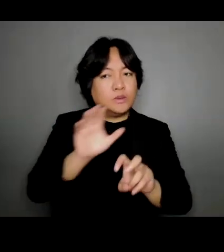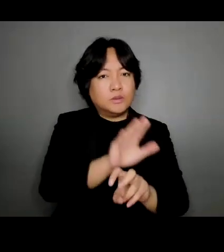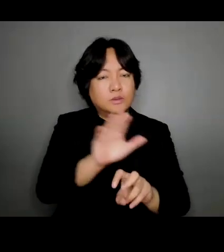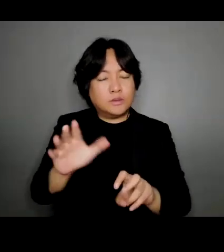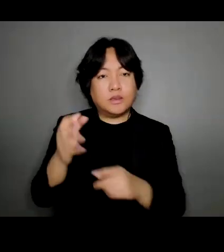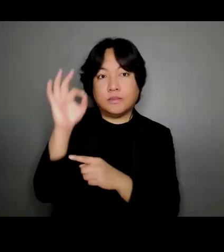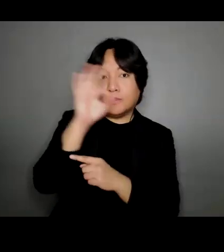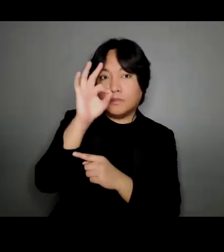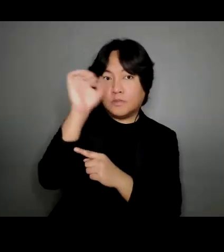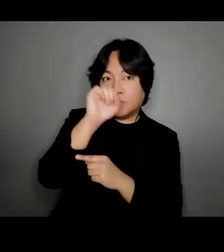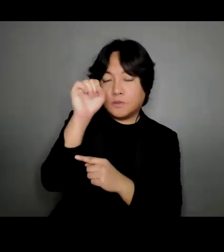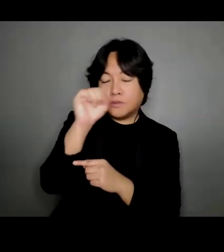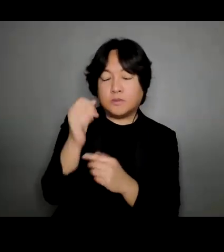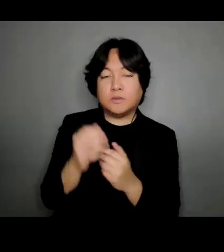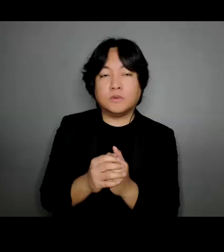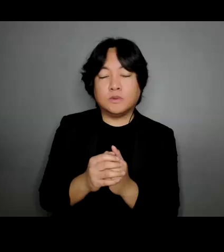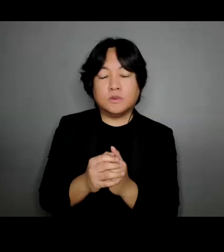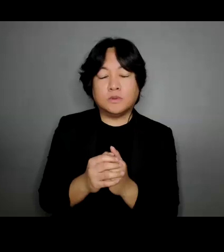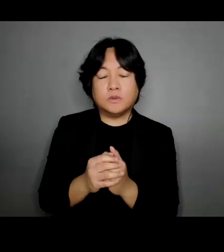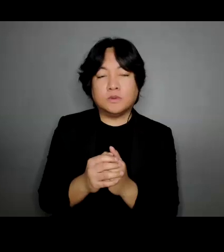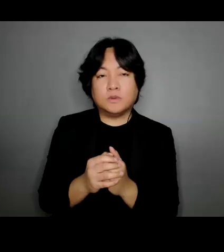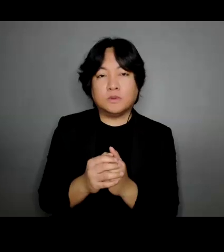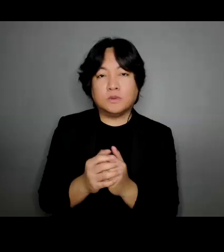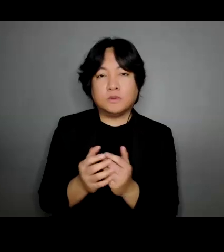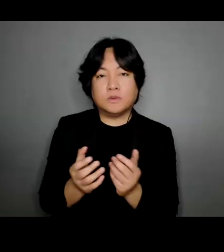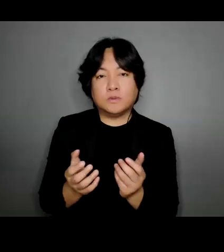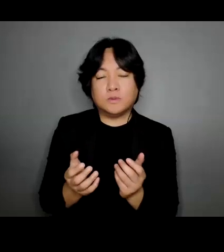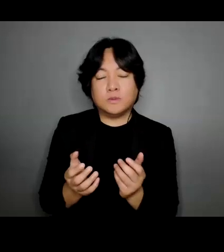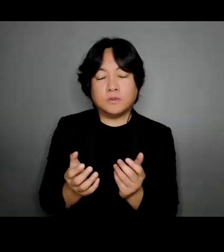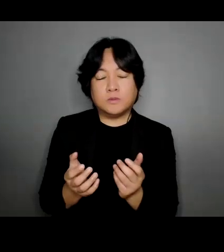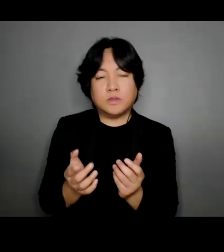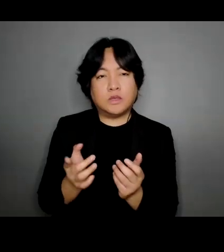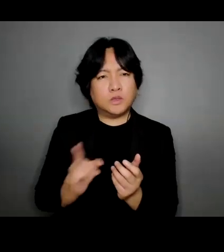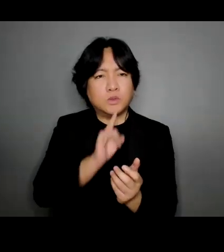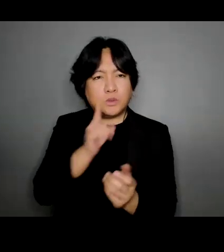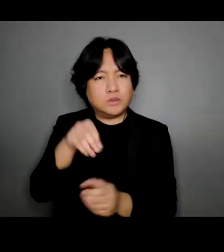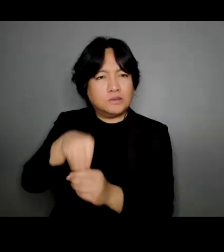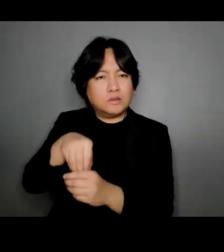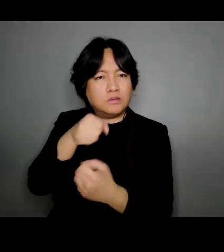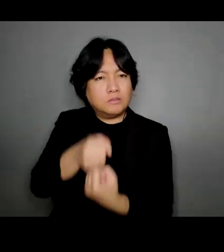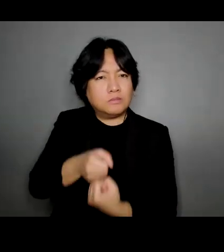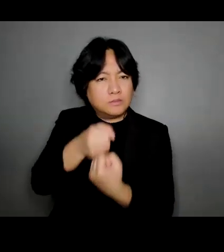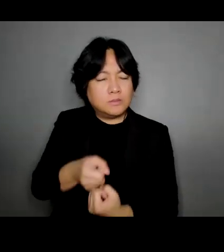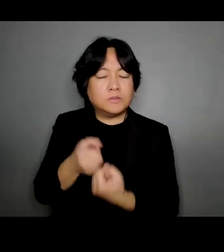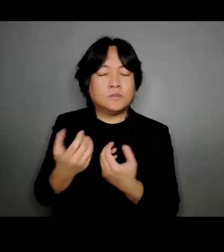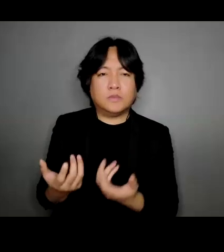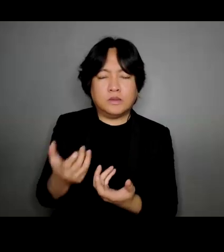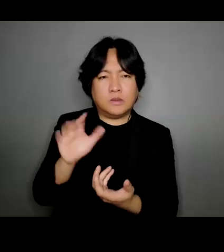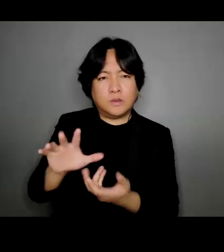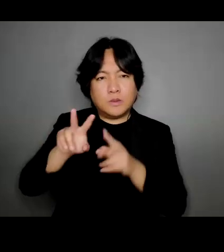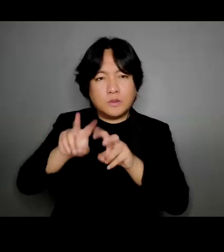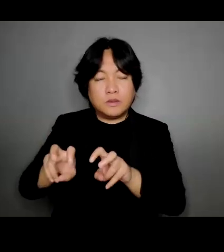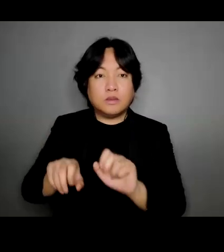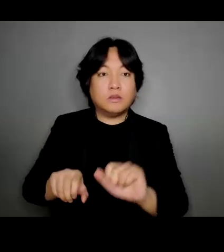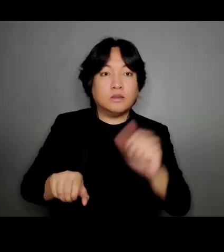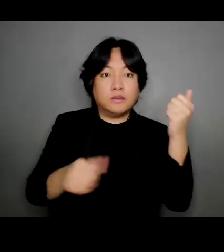Filipino scholars, you know, who they struggle to do research elsewhere. But other scholars from